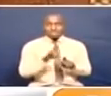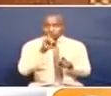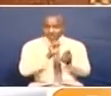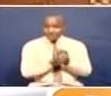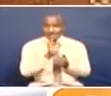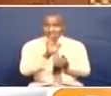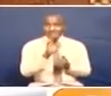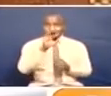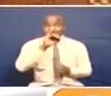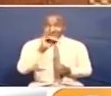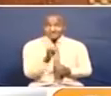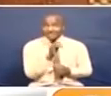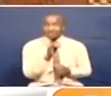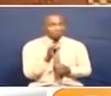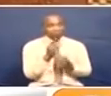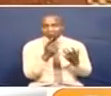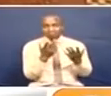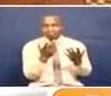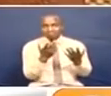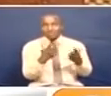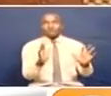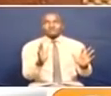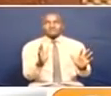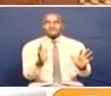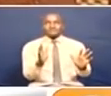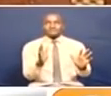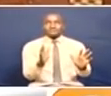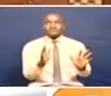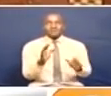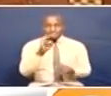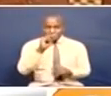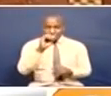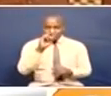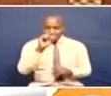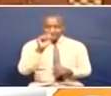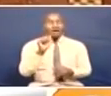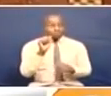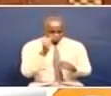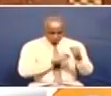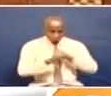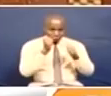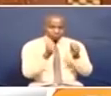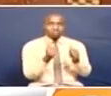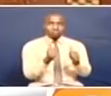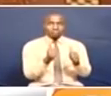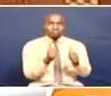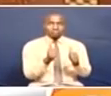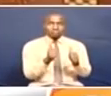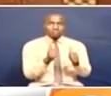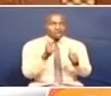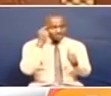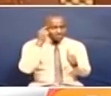2013, the Chief Justice didn't seize the moment. It was lost. Maraga seized that moment. And therefore, reminds me of the Magna